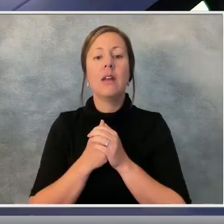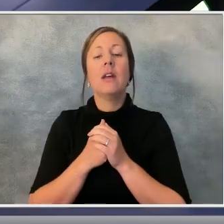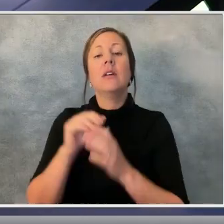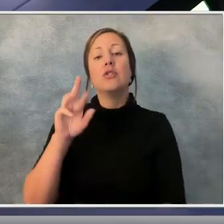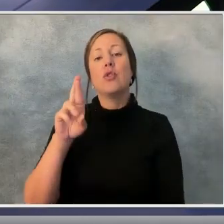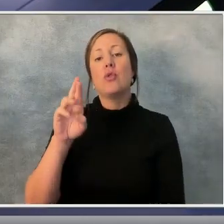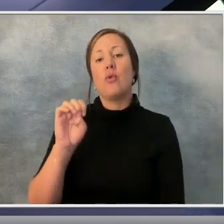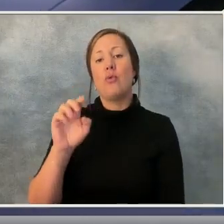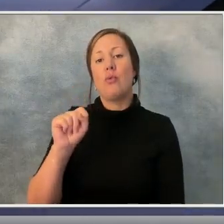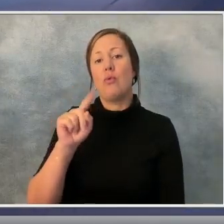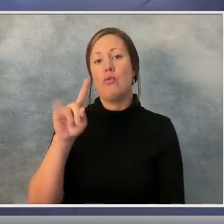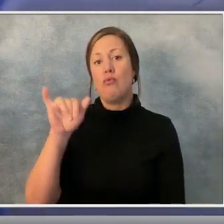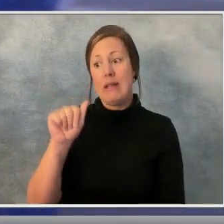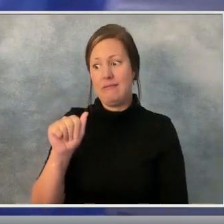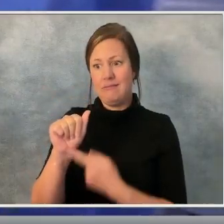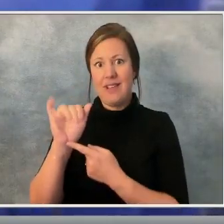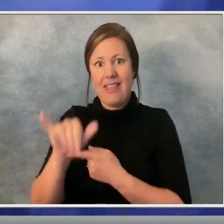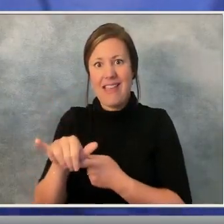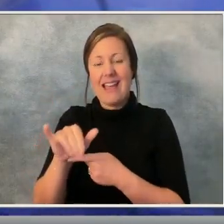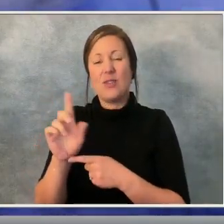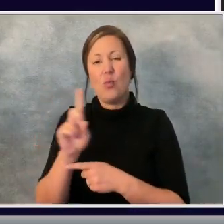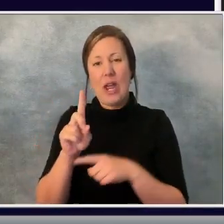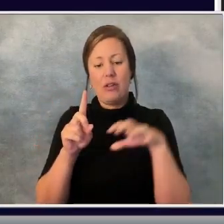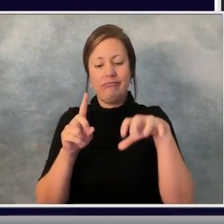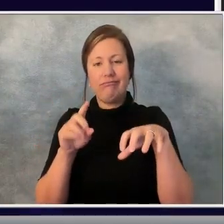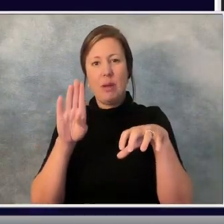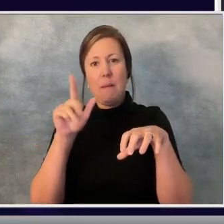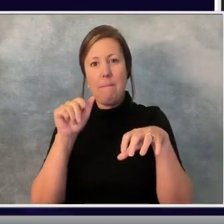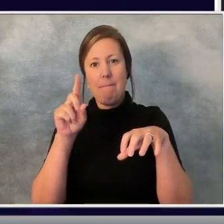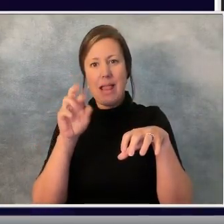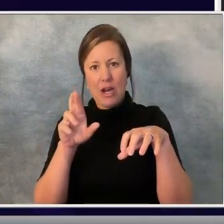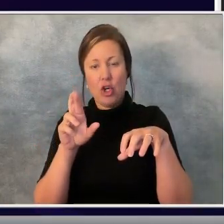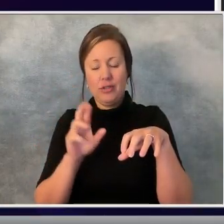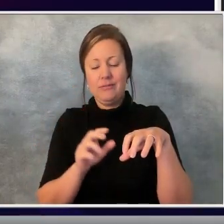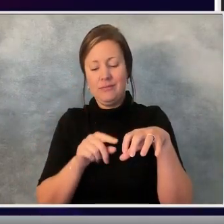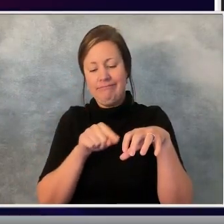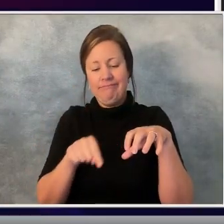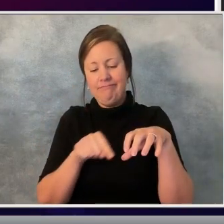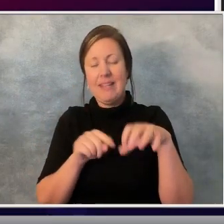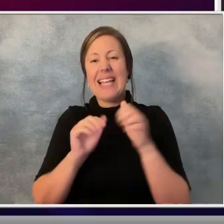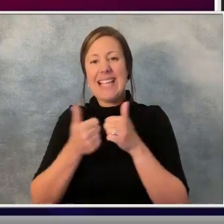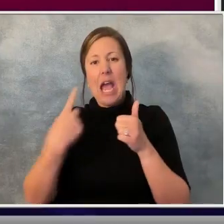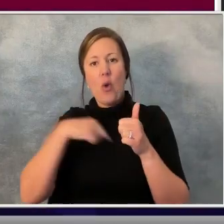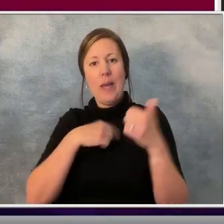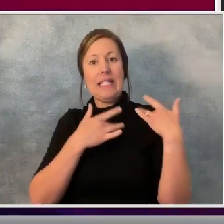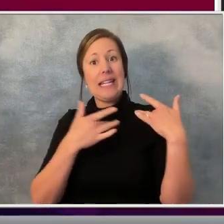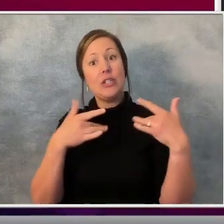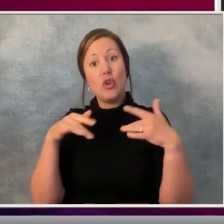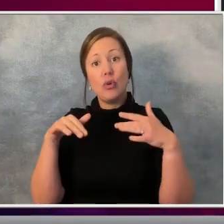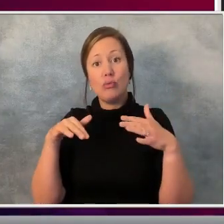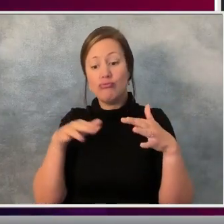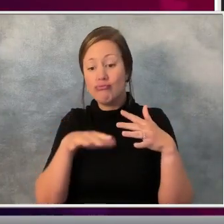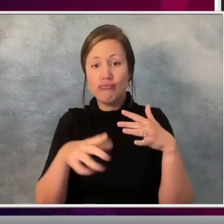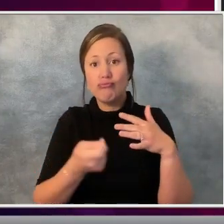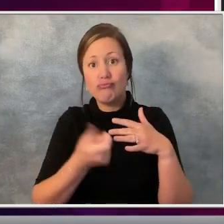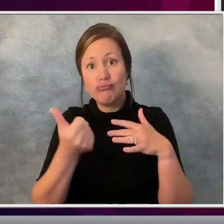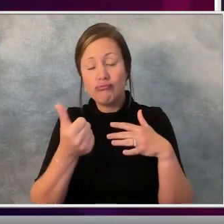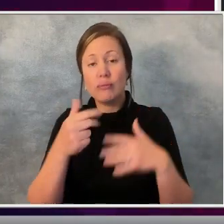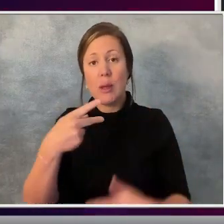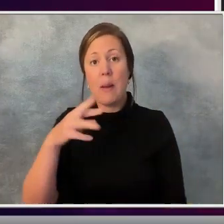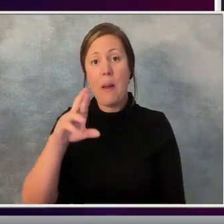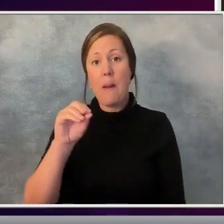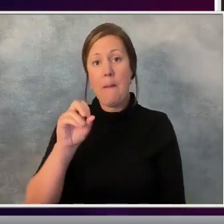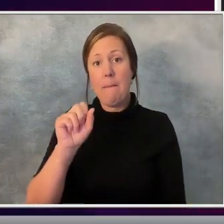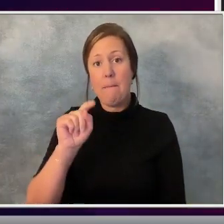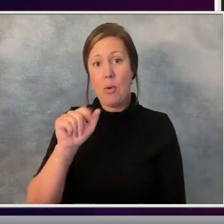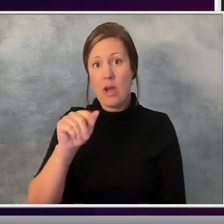exists in front of the bladder. It's the usual route by which we access the prostate. But unfortunately, to use that pathway, we're destroying a lot of the